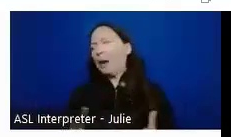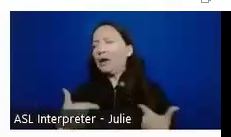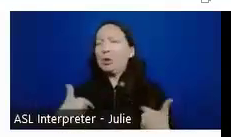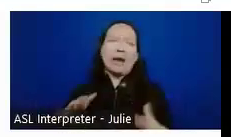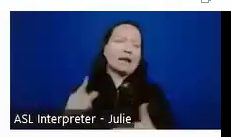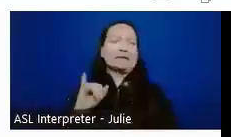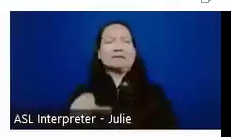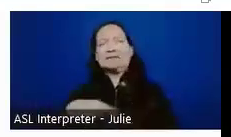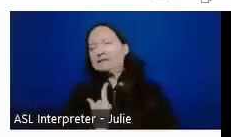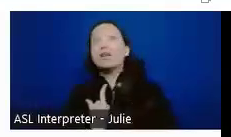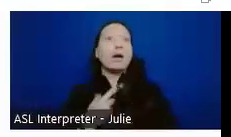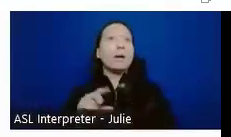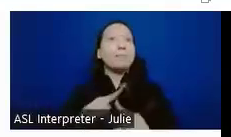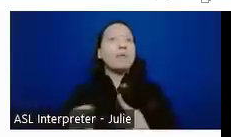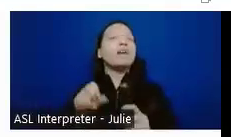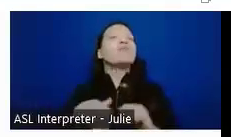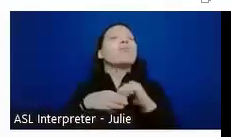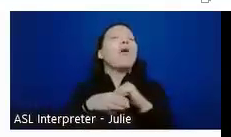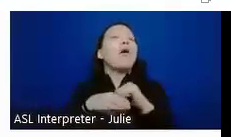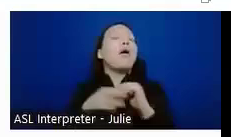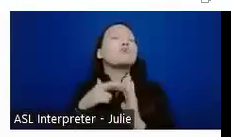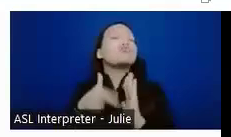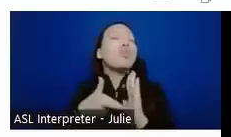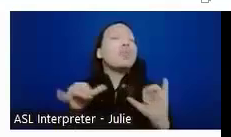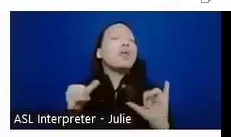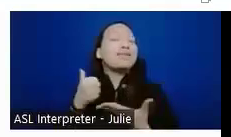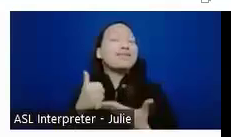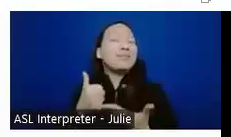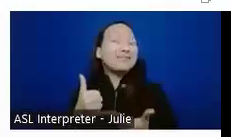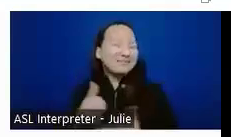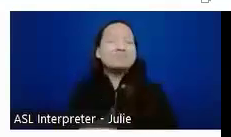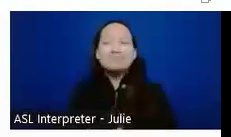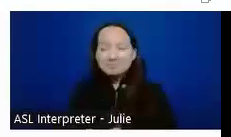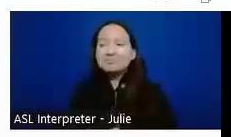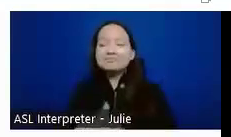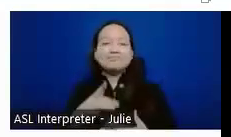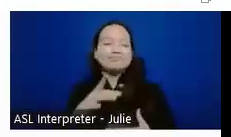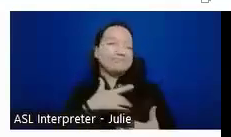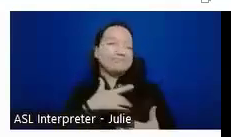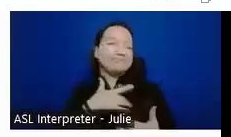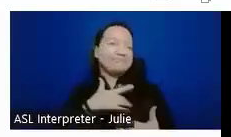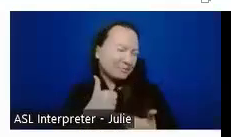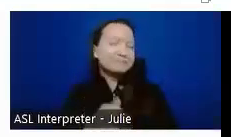by myself. But if you role play it, often that really helps. So that's also helpful.